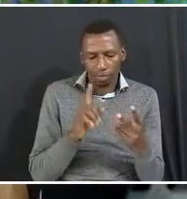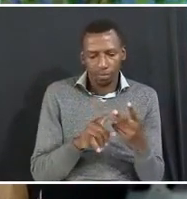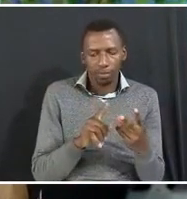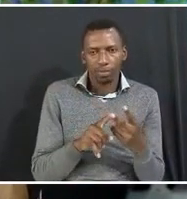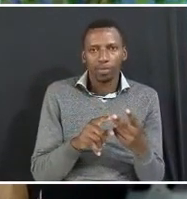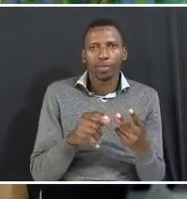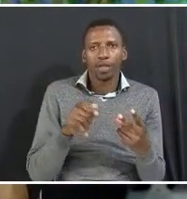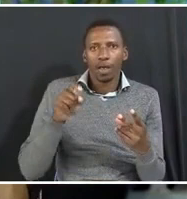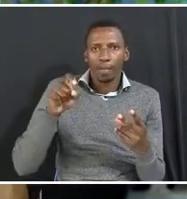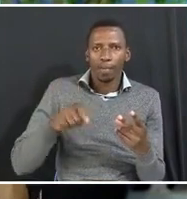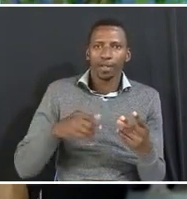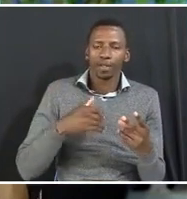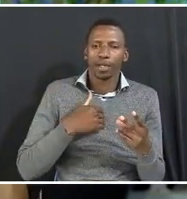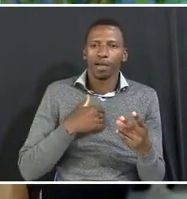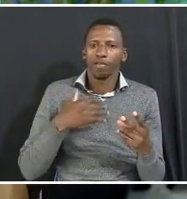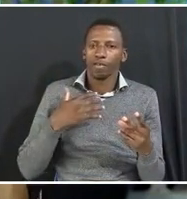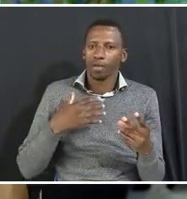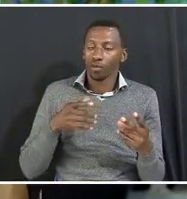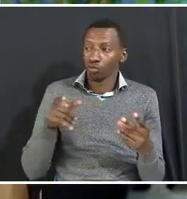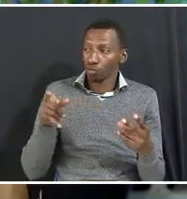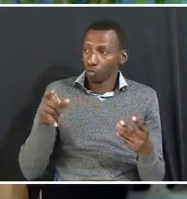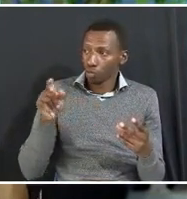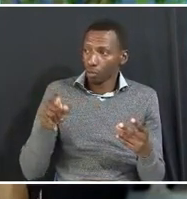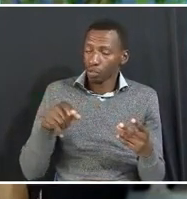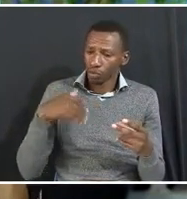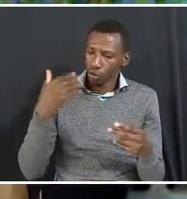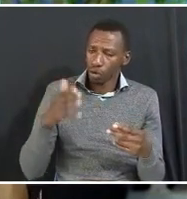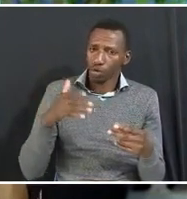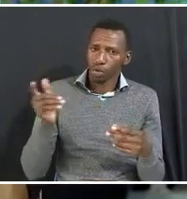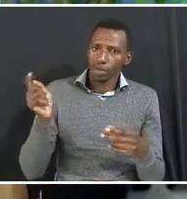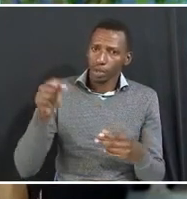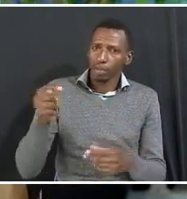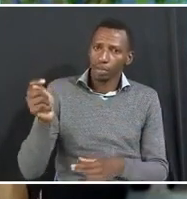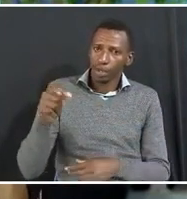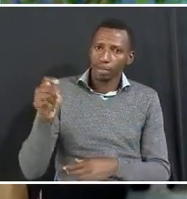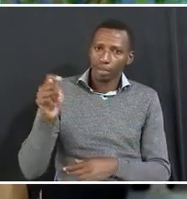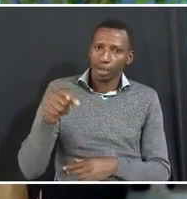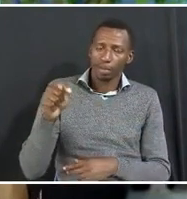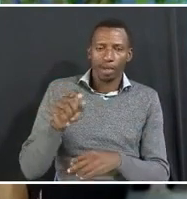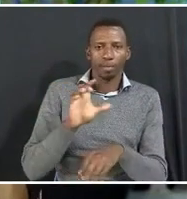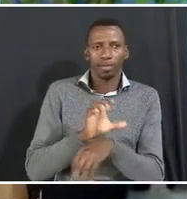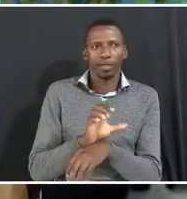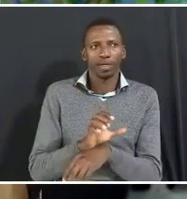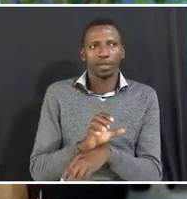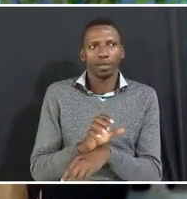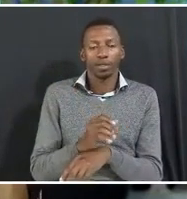who are consistent in church attendance, because